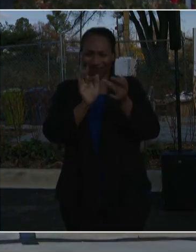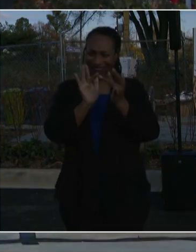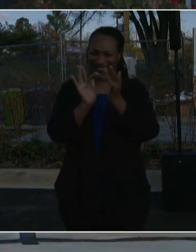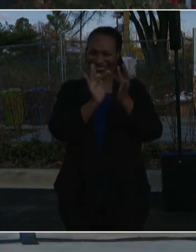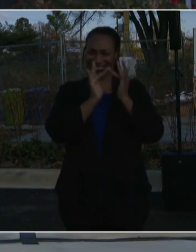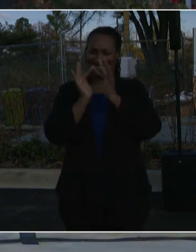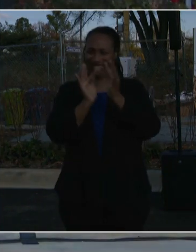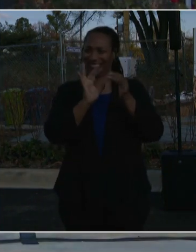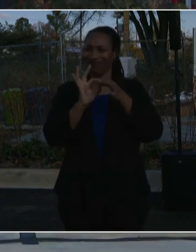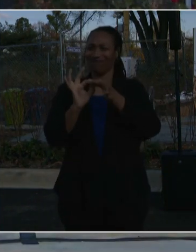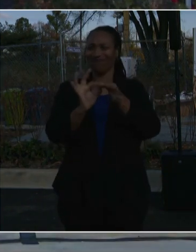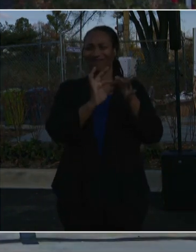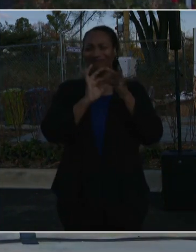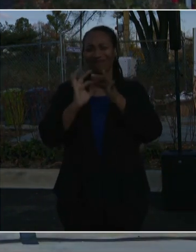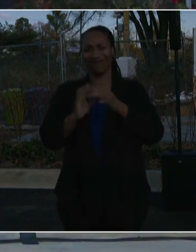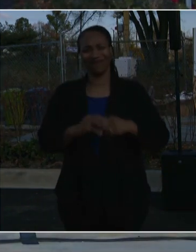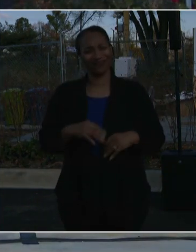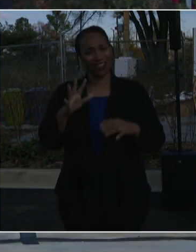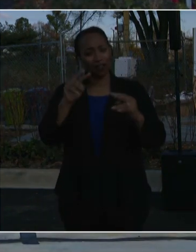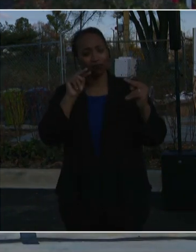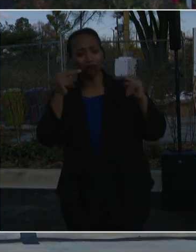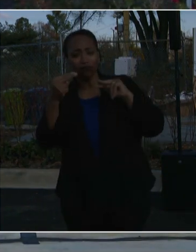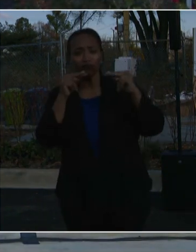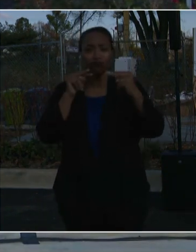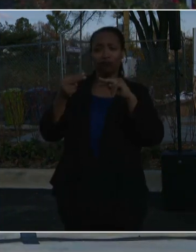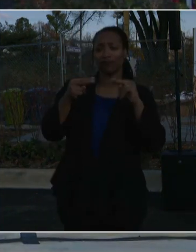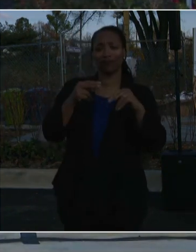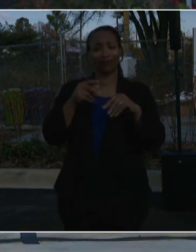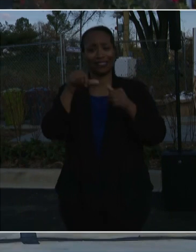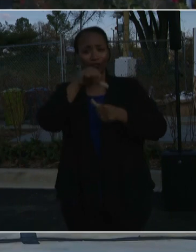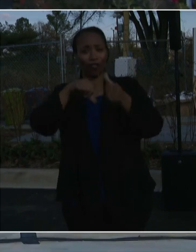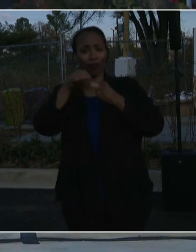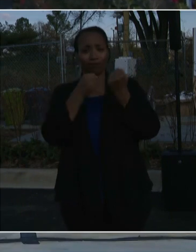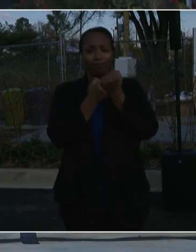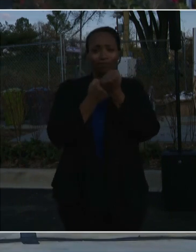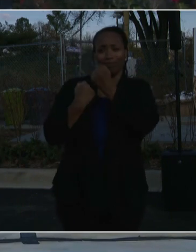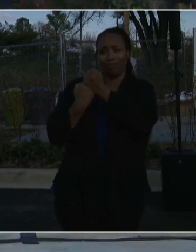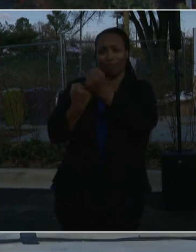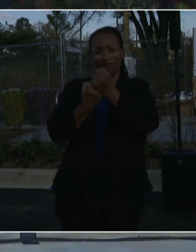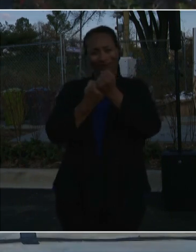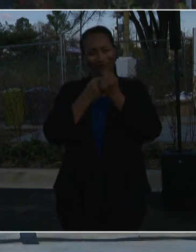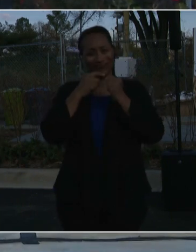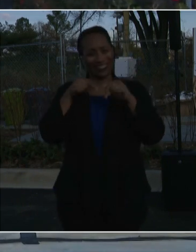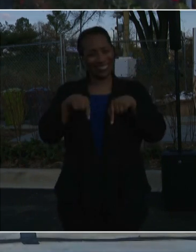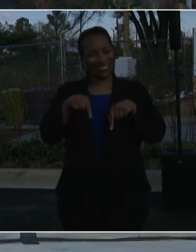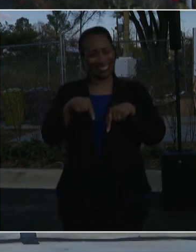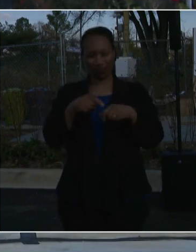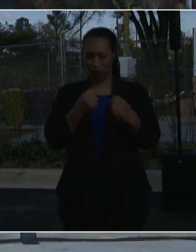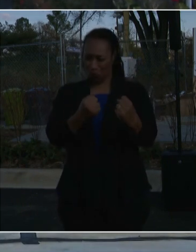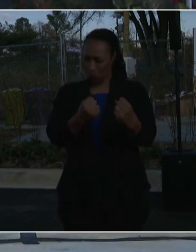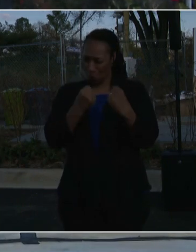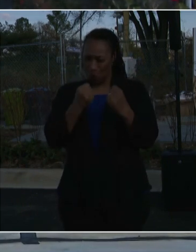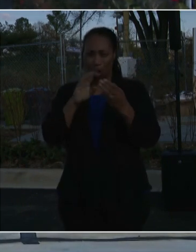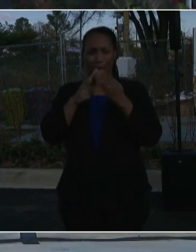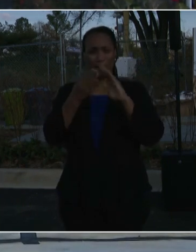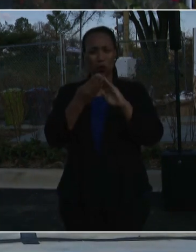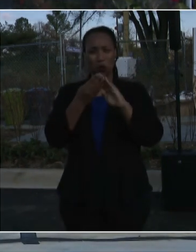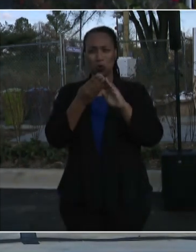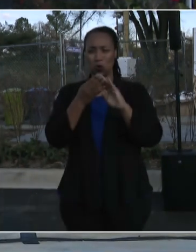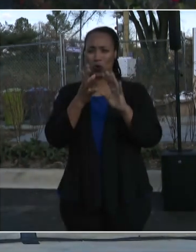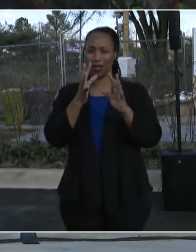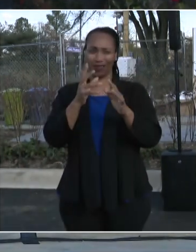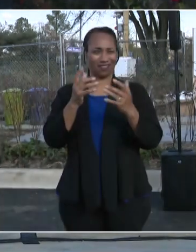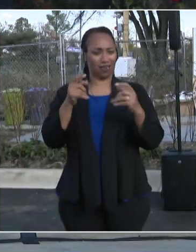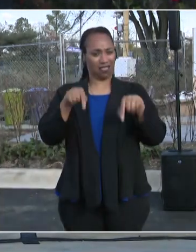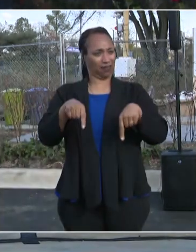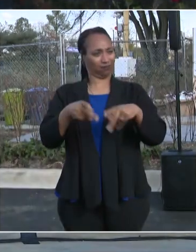Our community is also strong, united, and righteous. And we have a strong sense of service, just like the generations that came